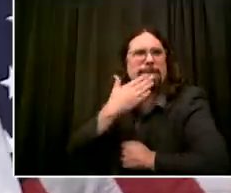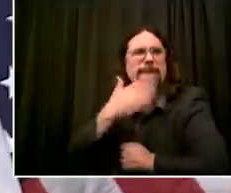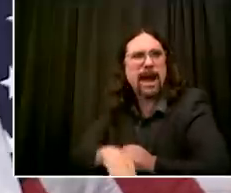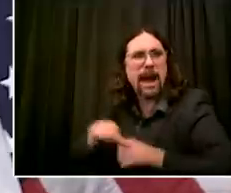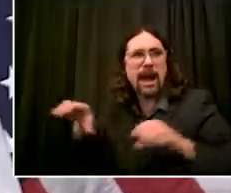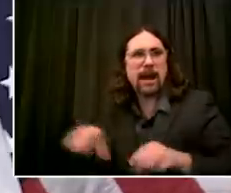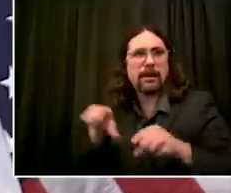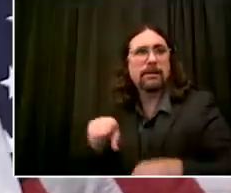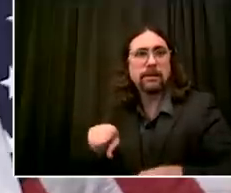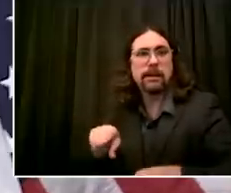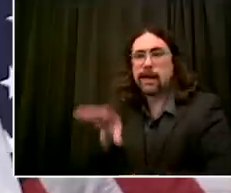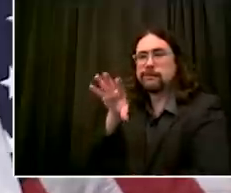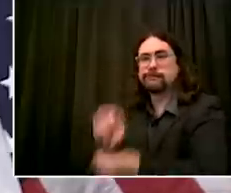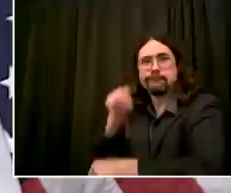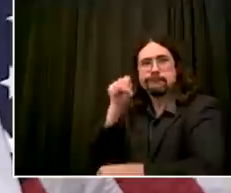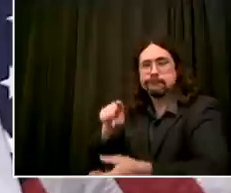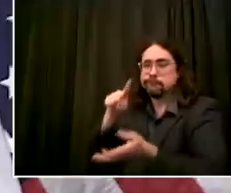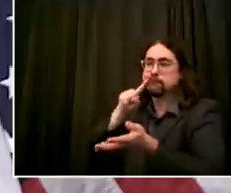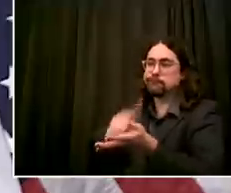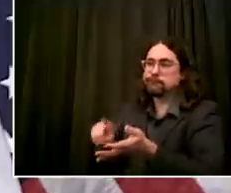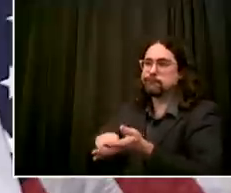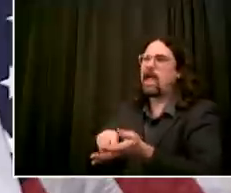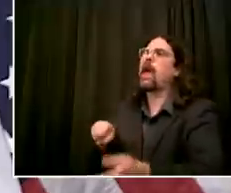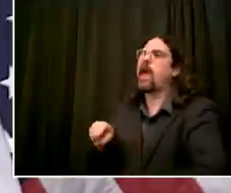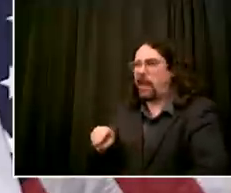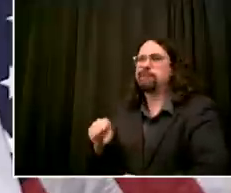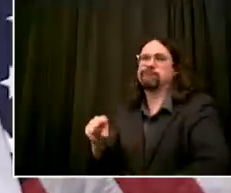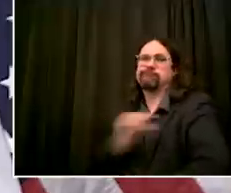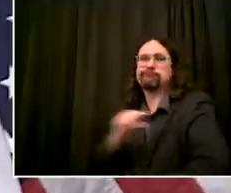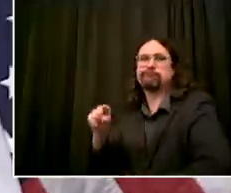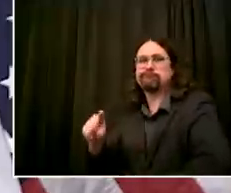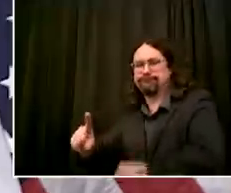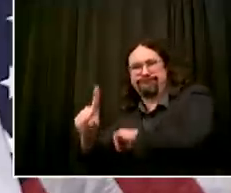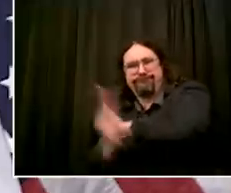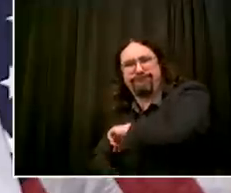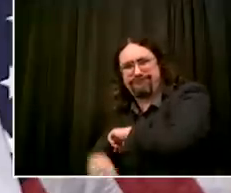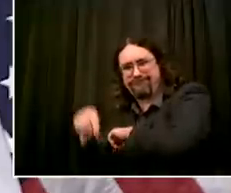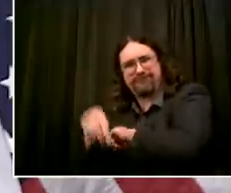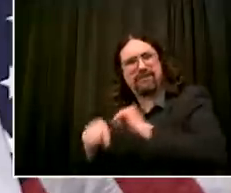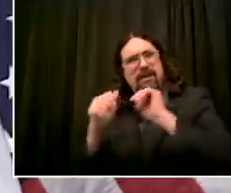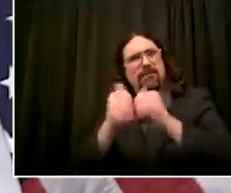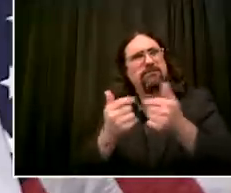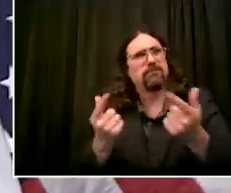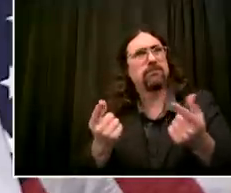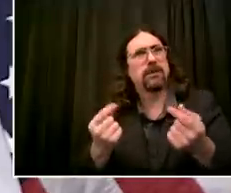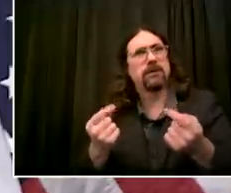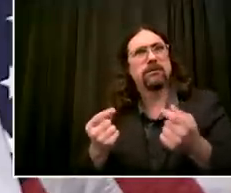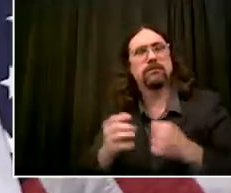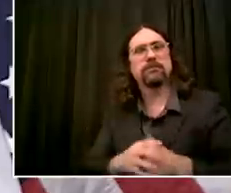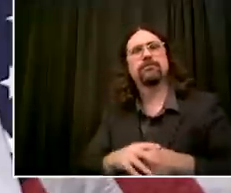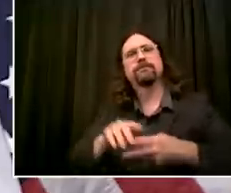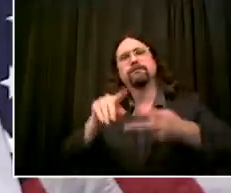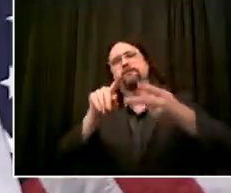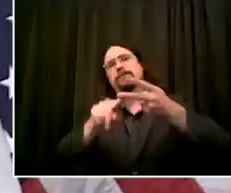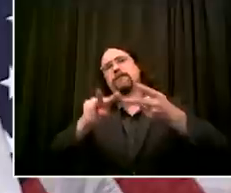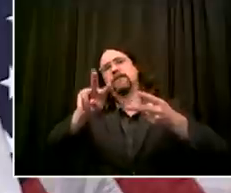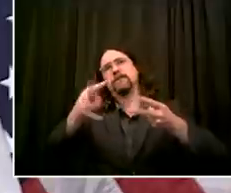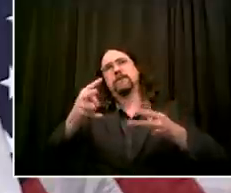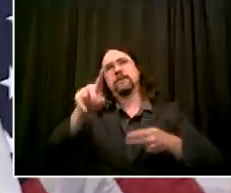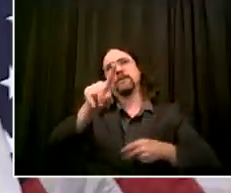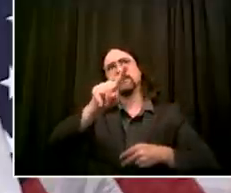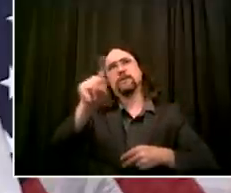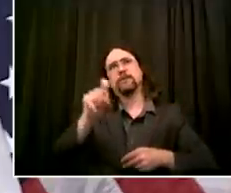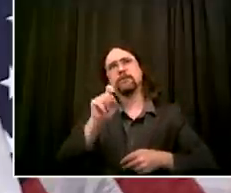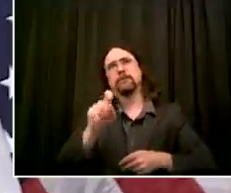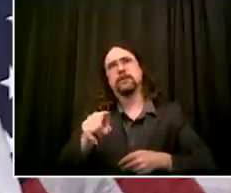last year? So that's my first question. My second question is for Mitch Katz and